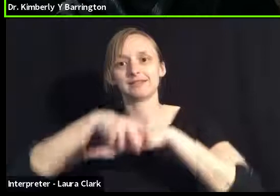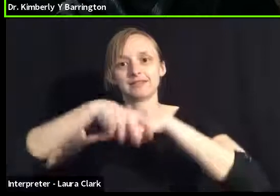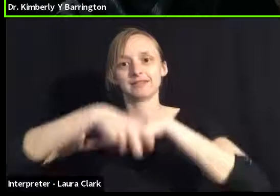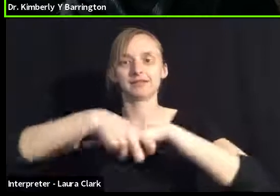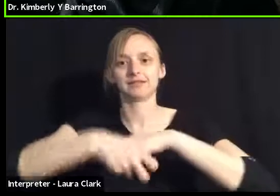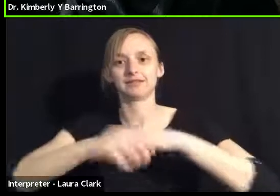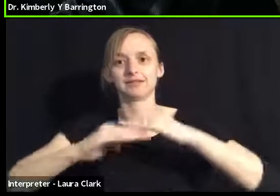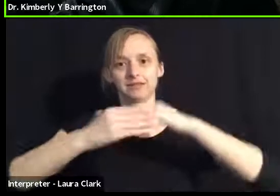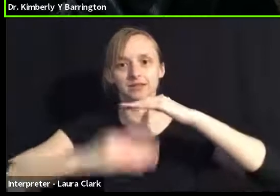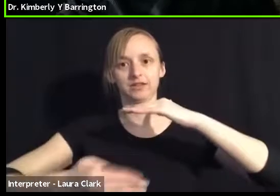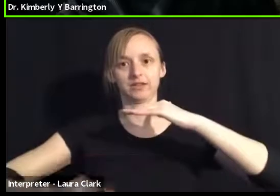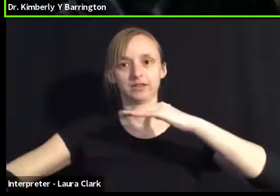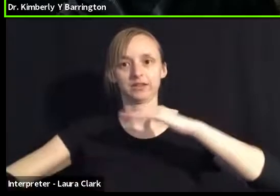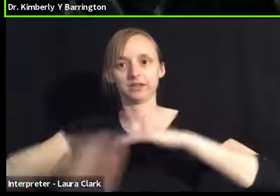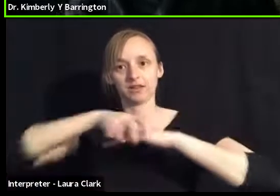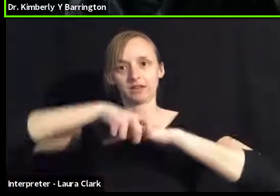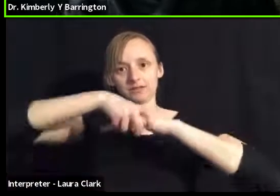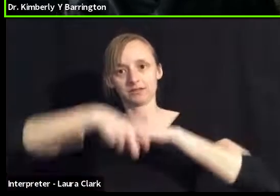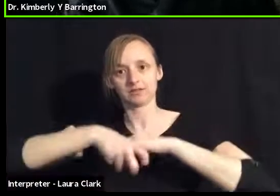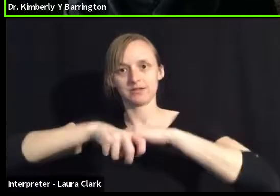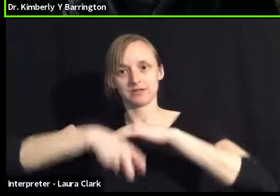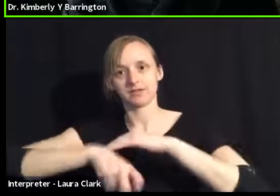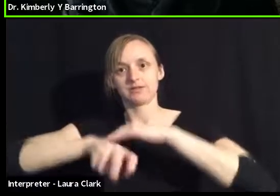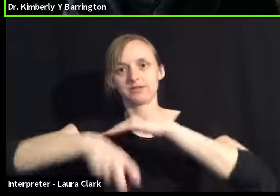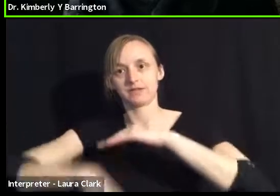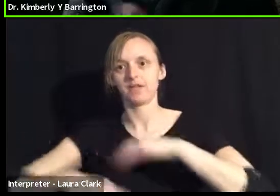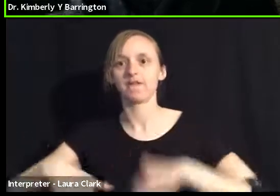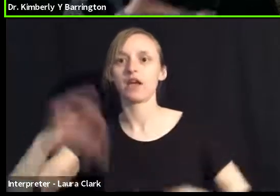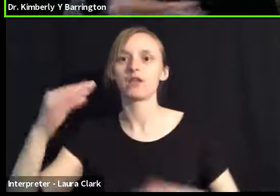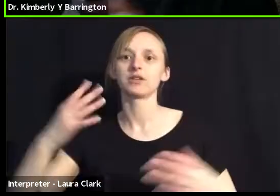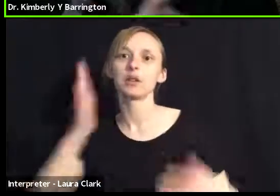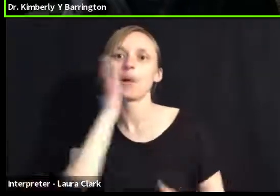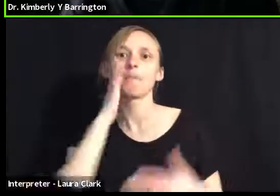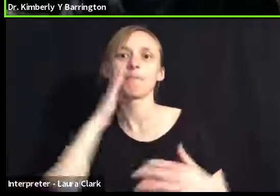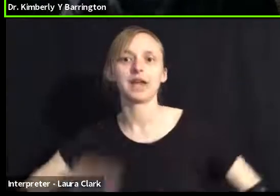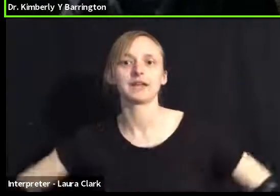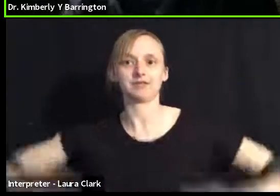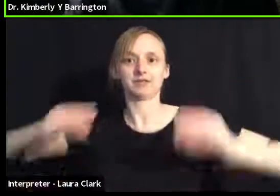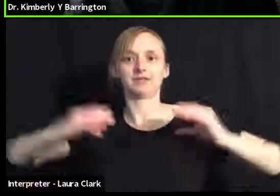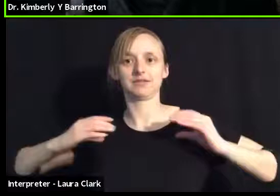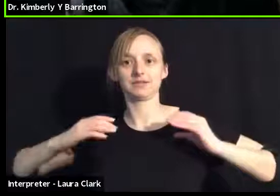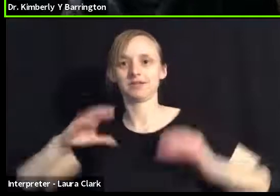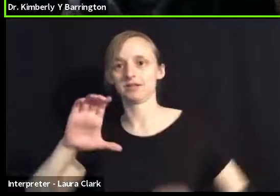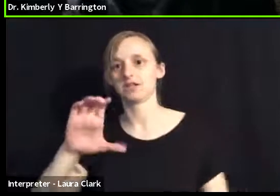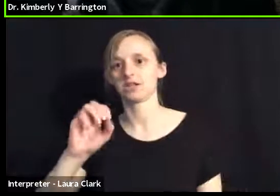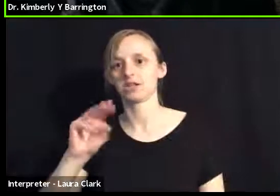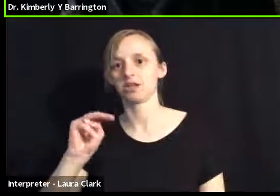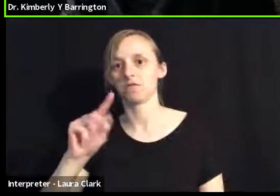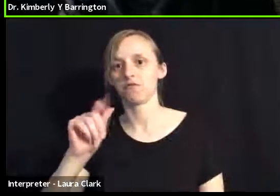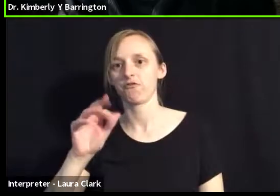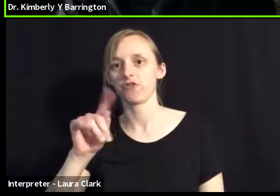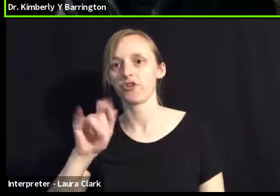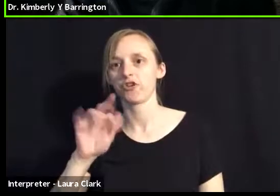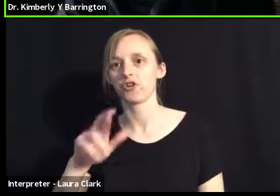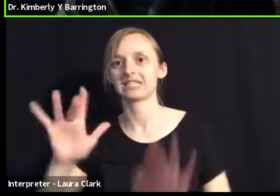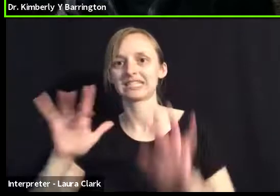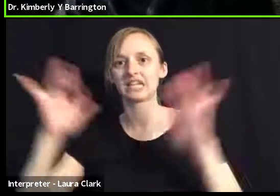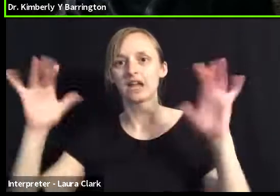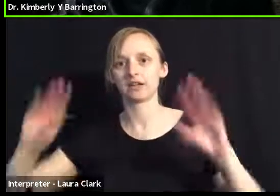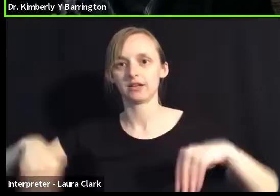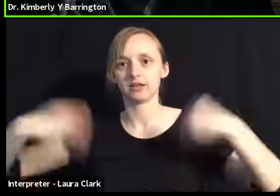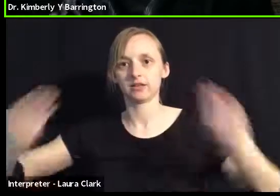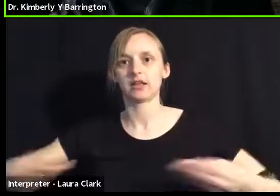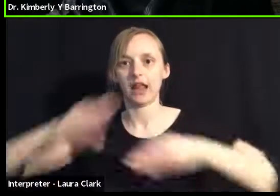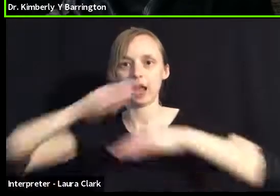found a comforter that had, you know, the shiny side to it, and put it down, and I would slide down all